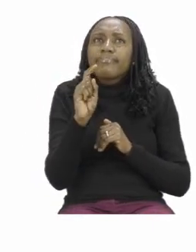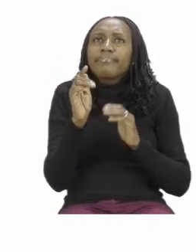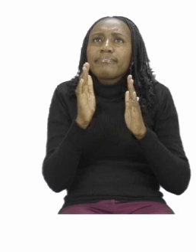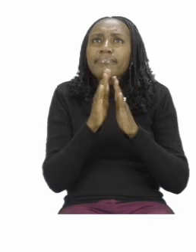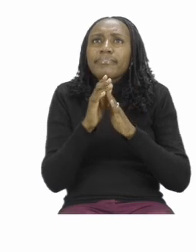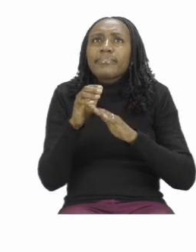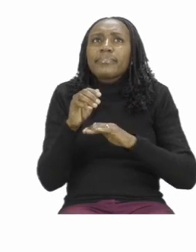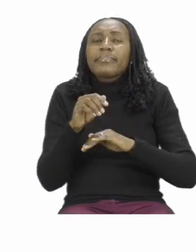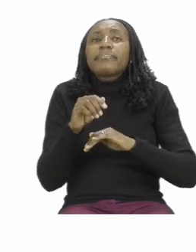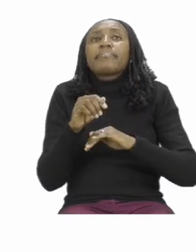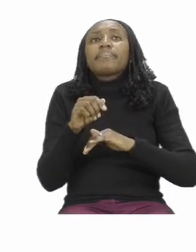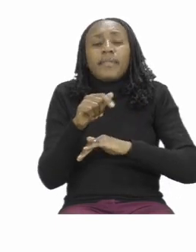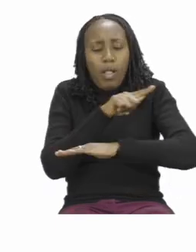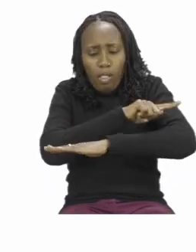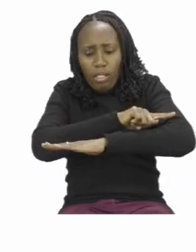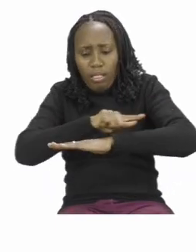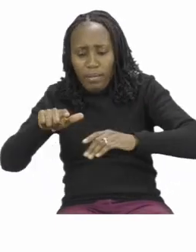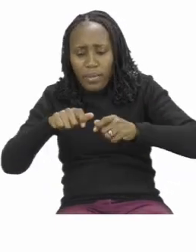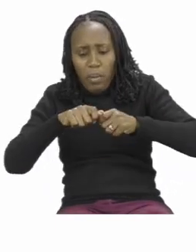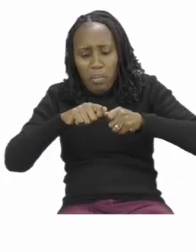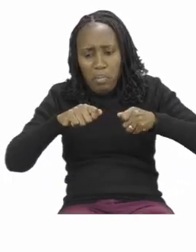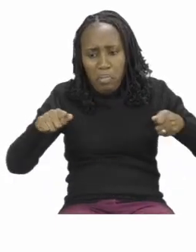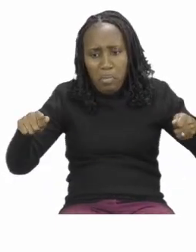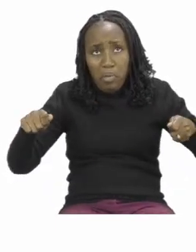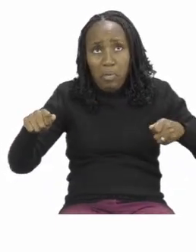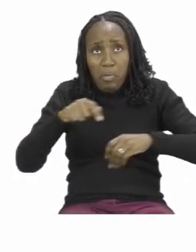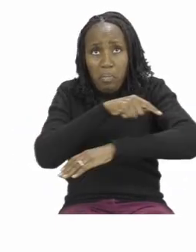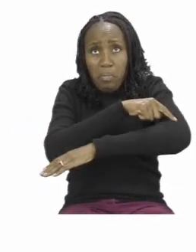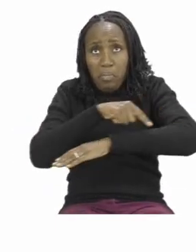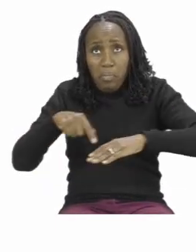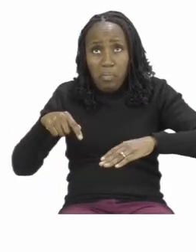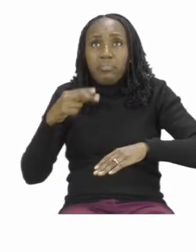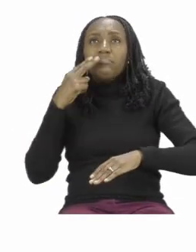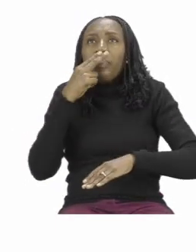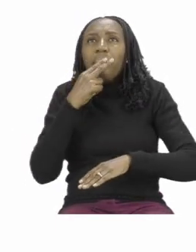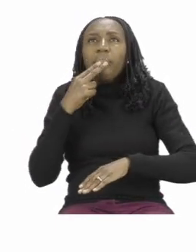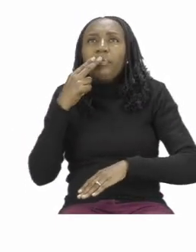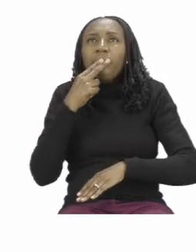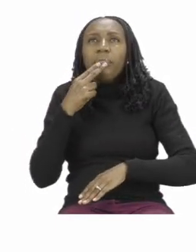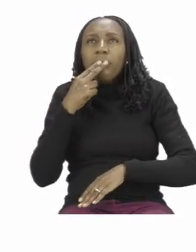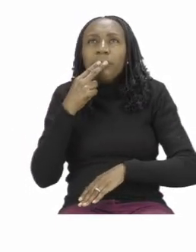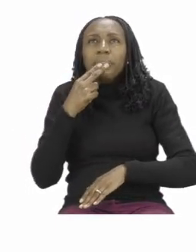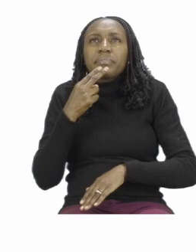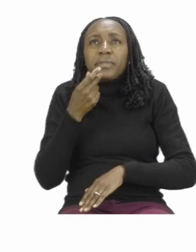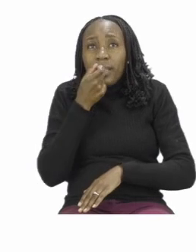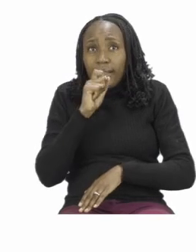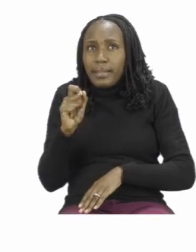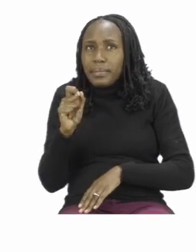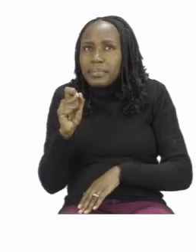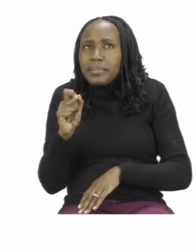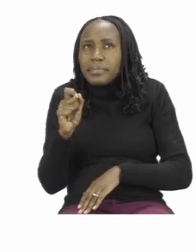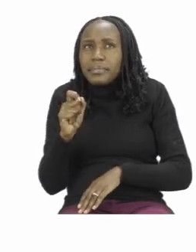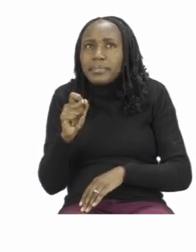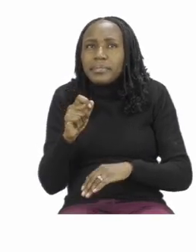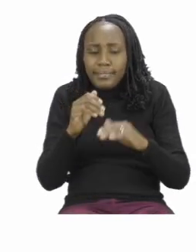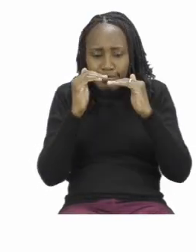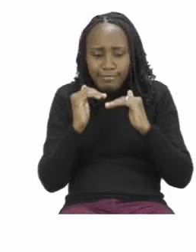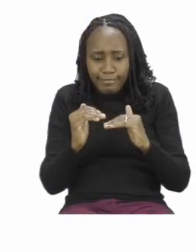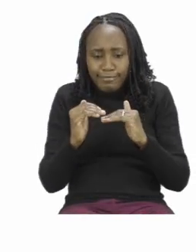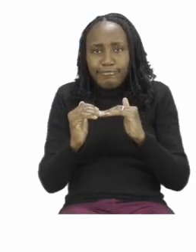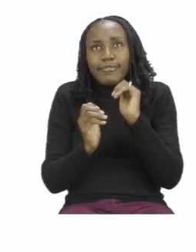following items: the pencil and the